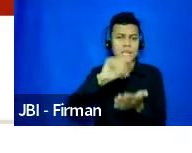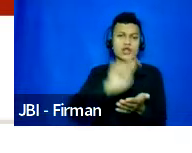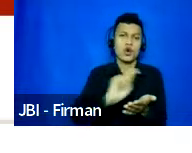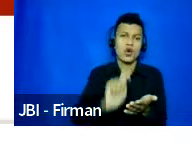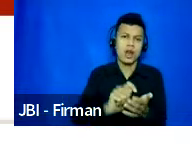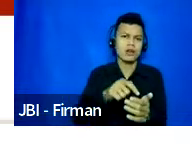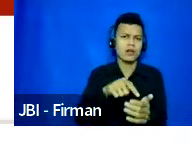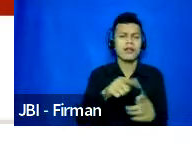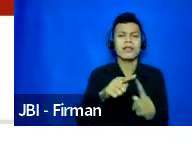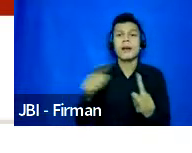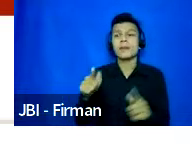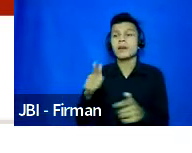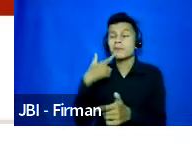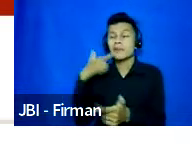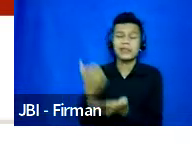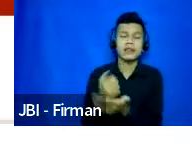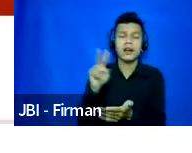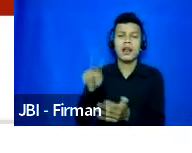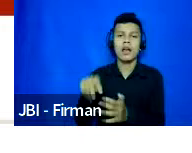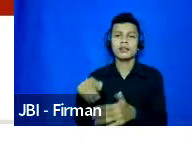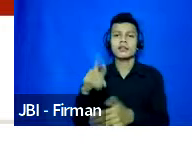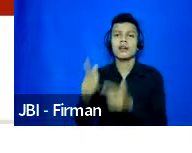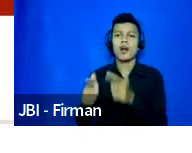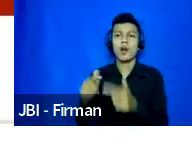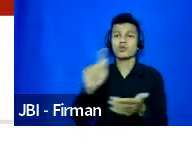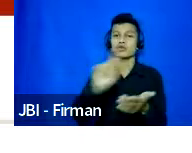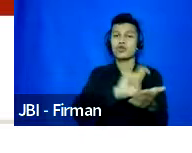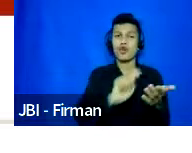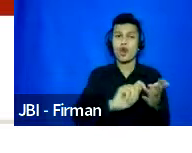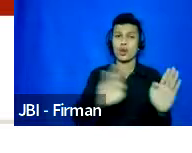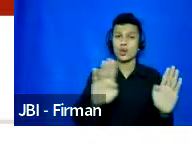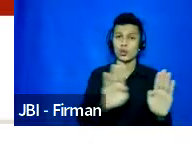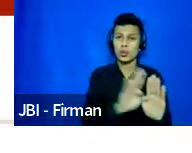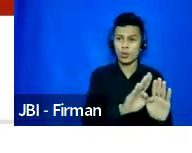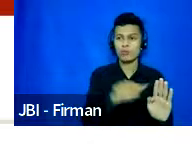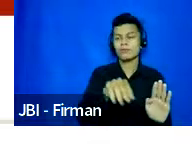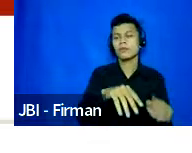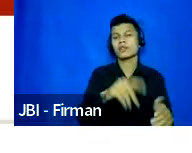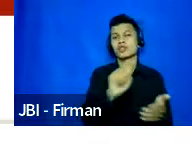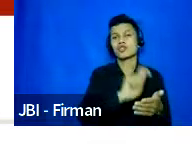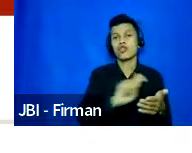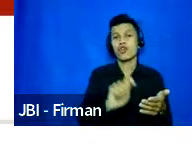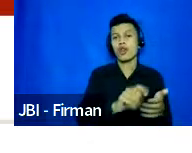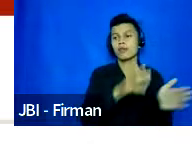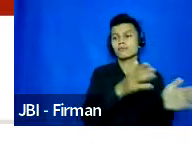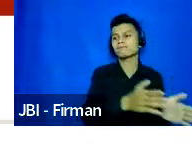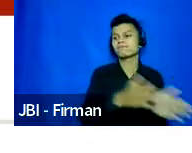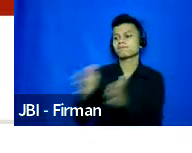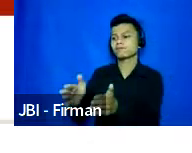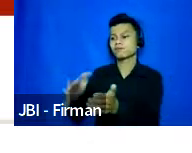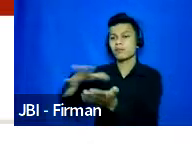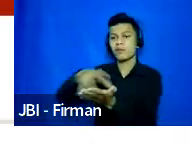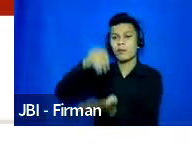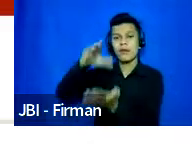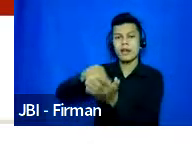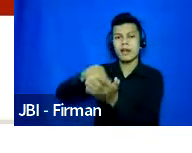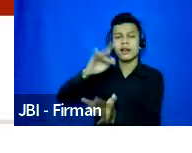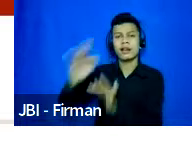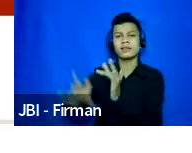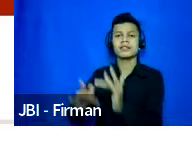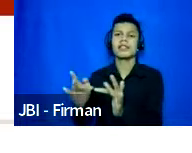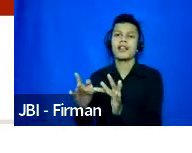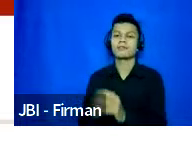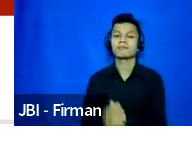times when schools are closed and schools pivot to digital or even hybrid learning. Some examples I have here is